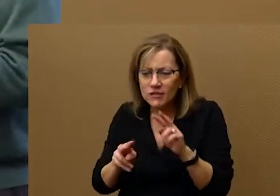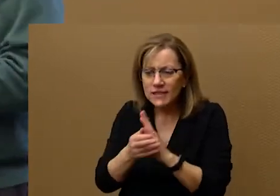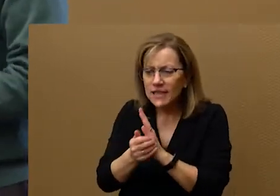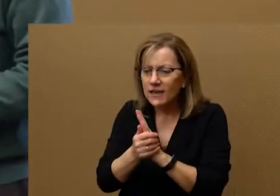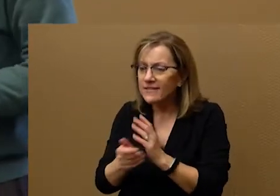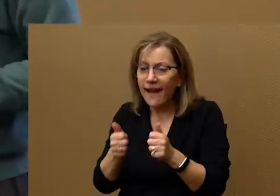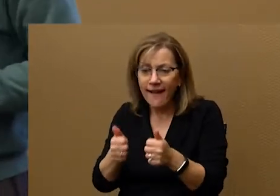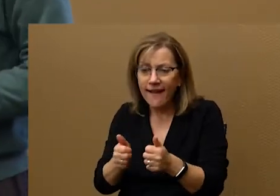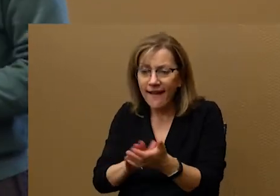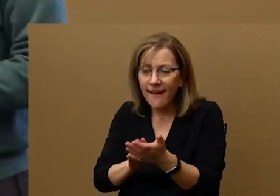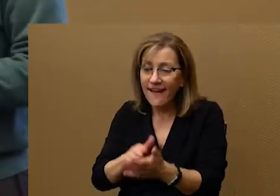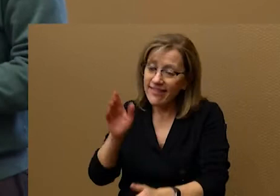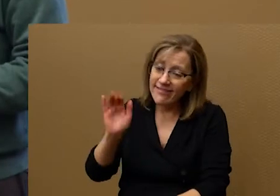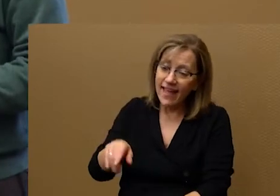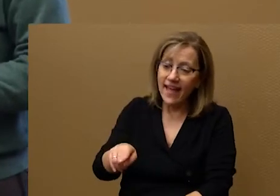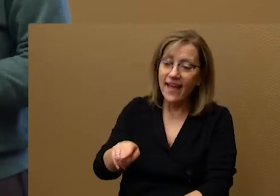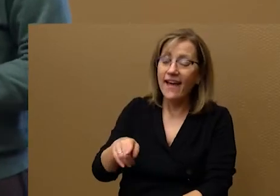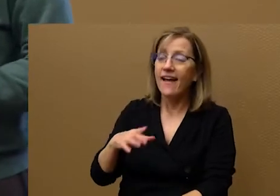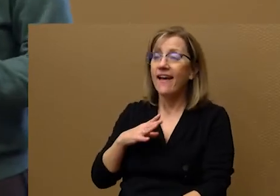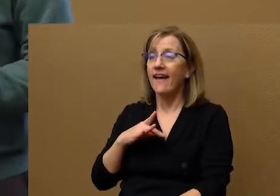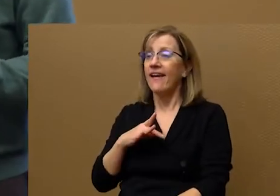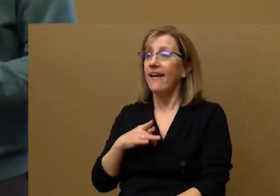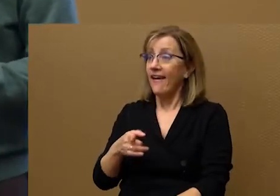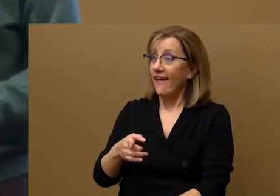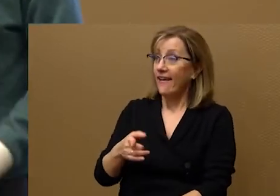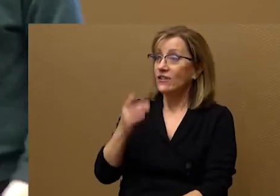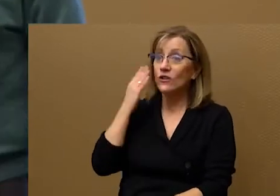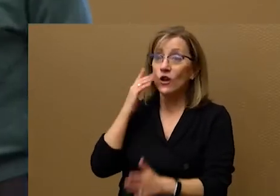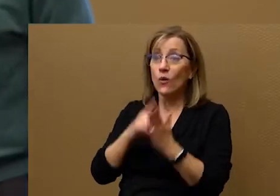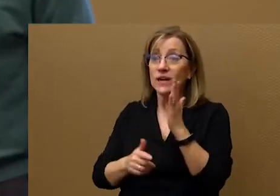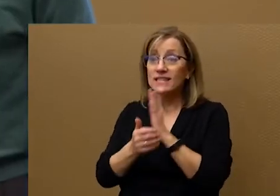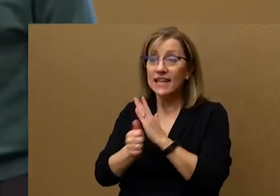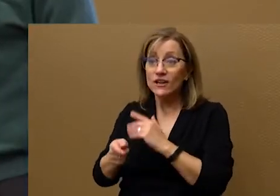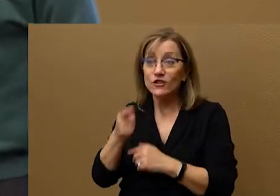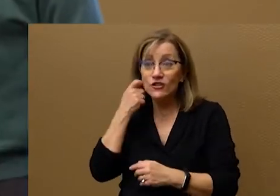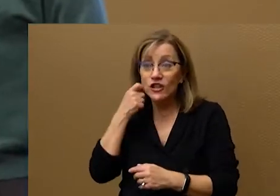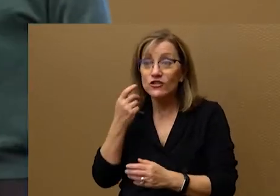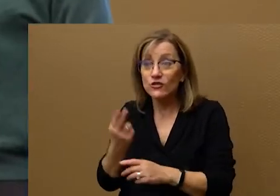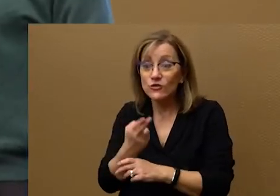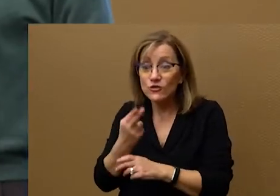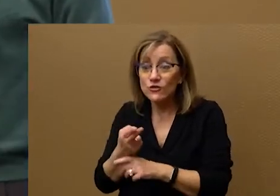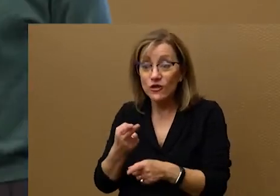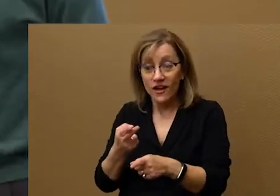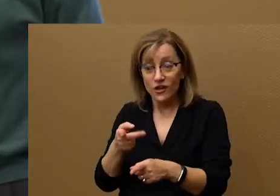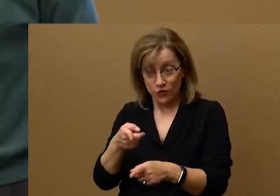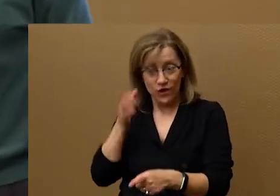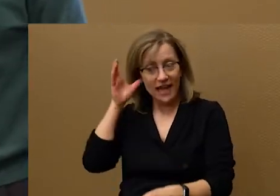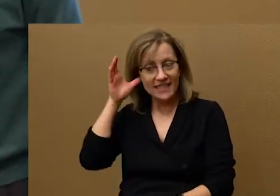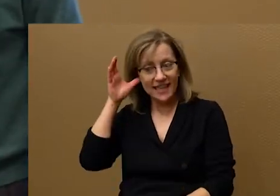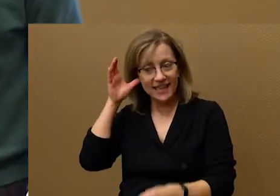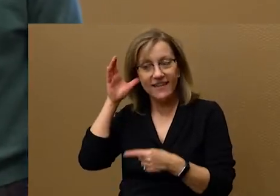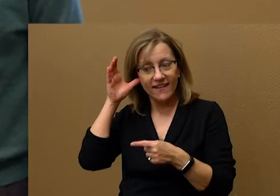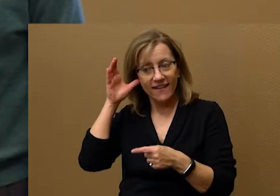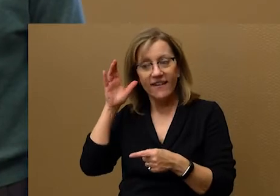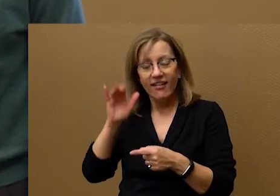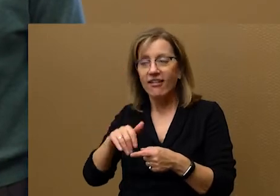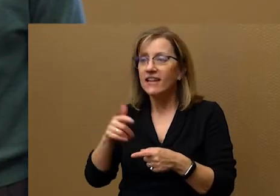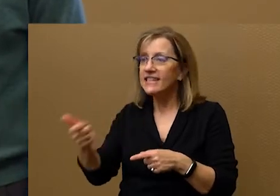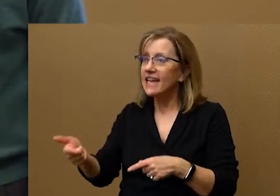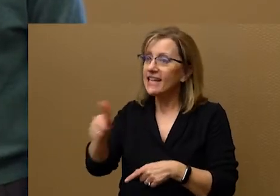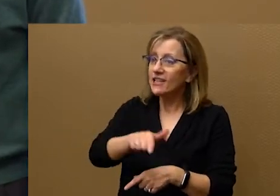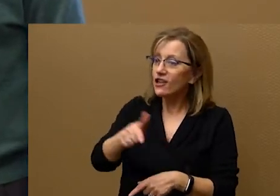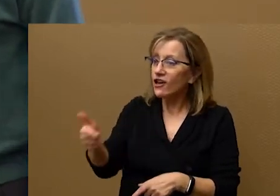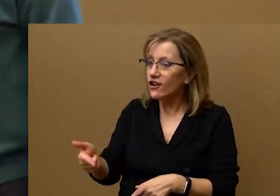are constantly looking for skills and ways to say to somebody, that, my goodness, do you know what skill you just